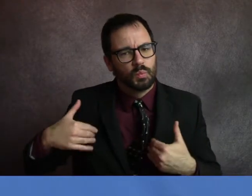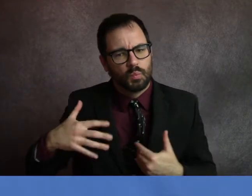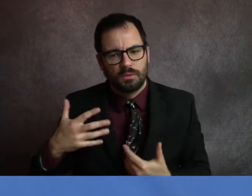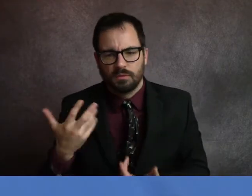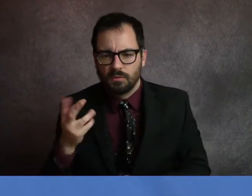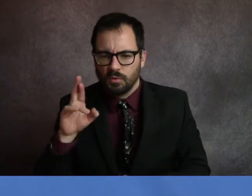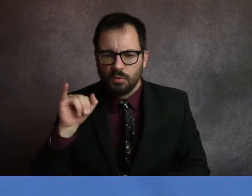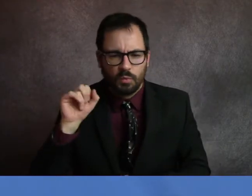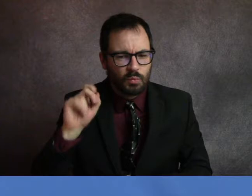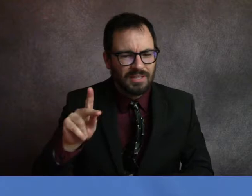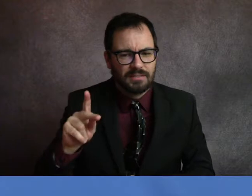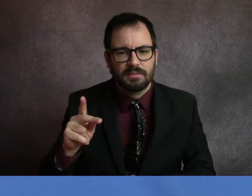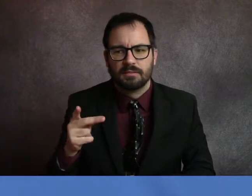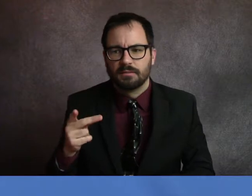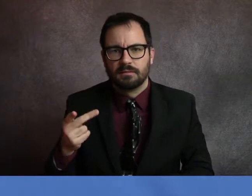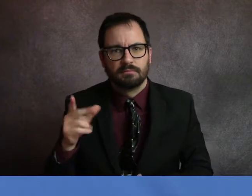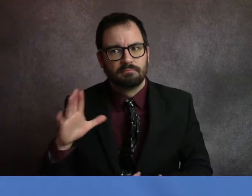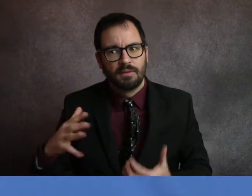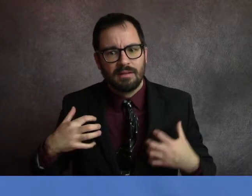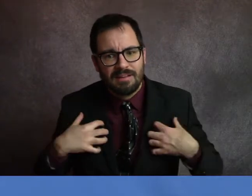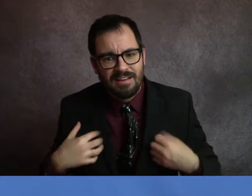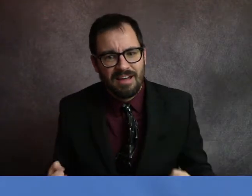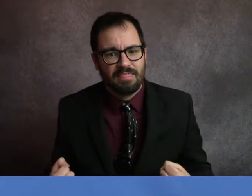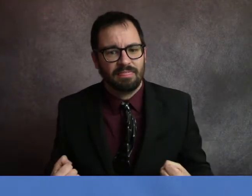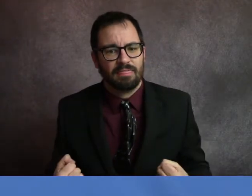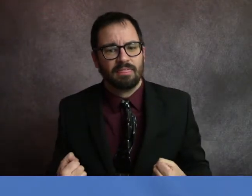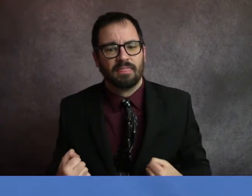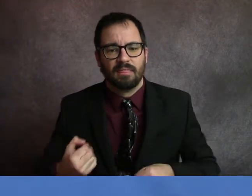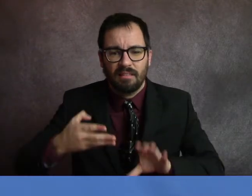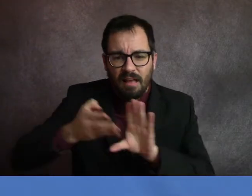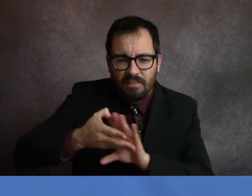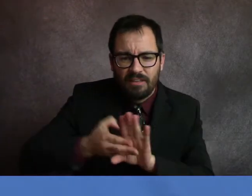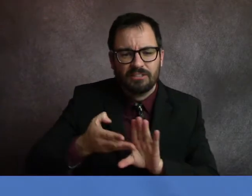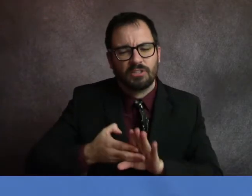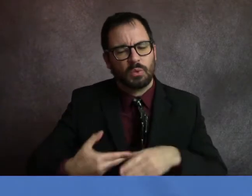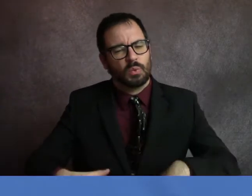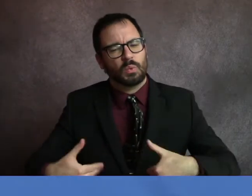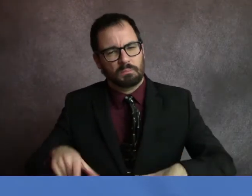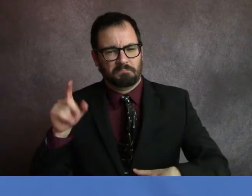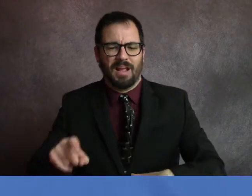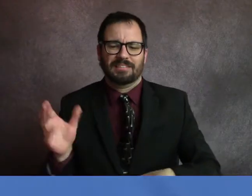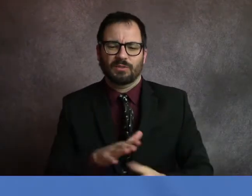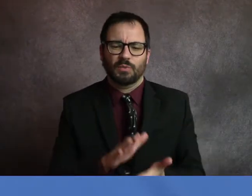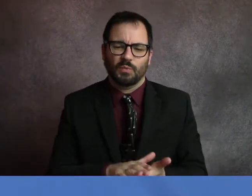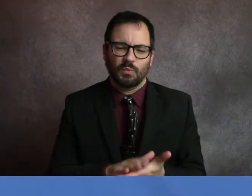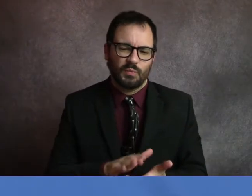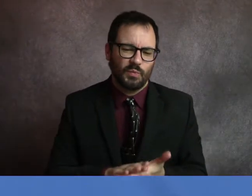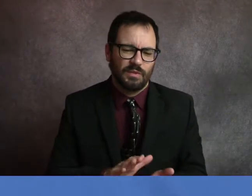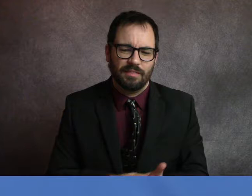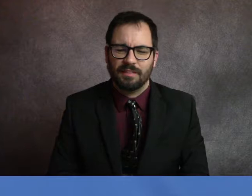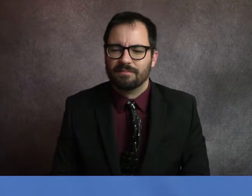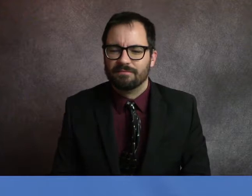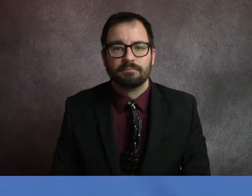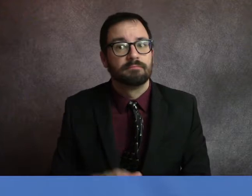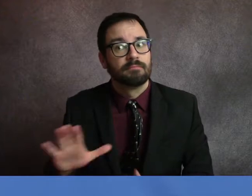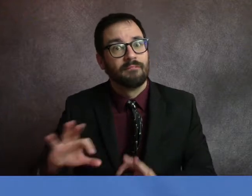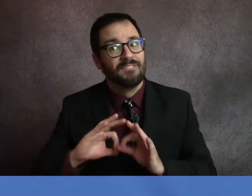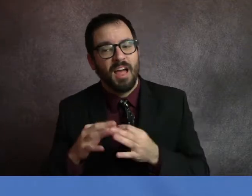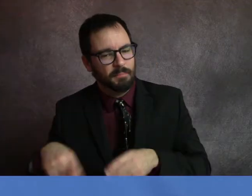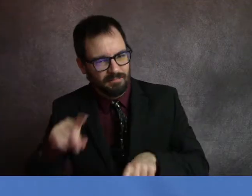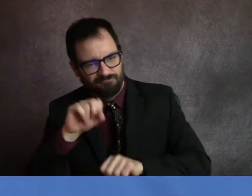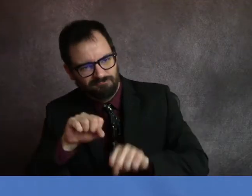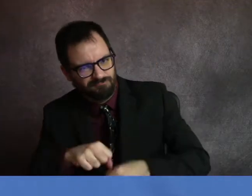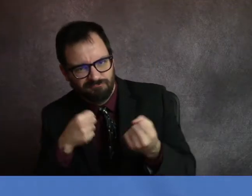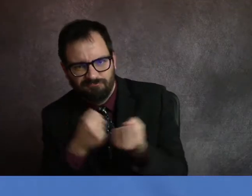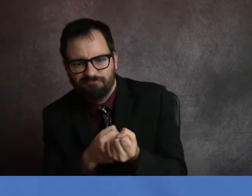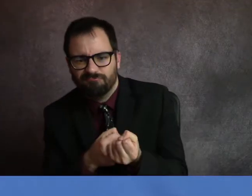they're not in school need to get back into the classroom. They are students whose families have opted to in-person learning. We have been doing everything we